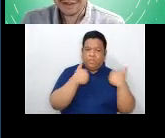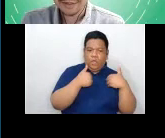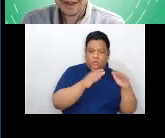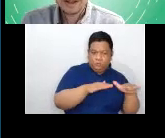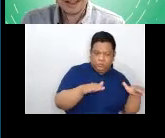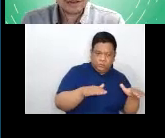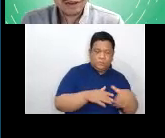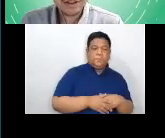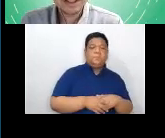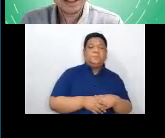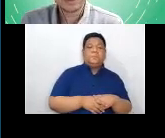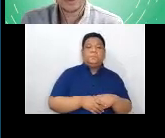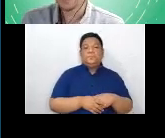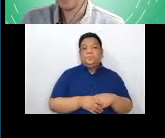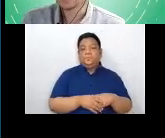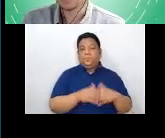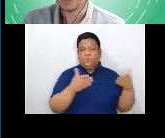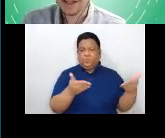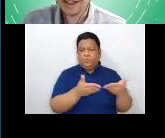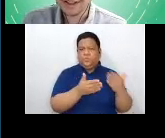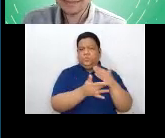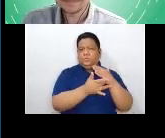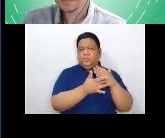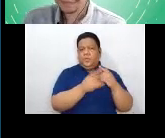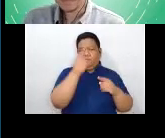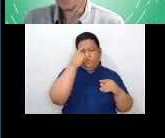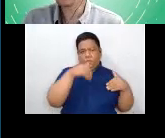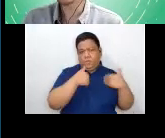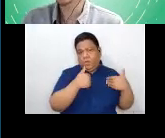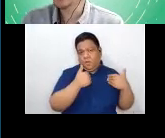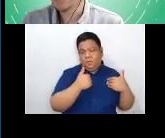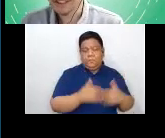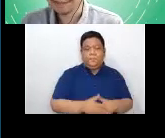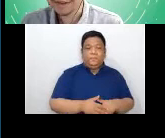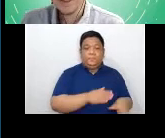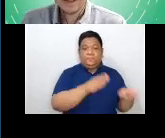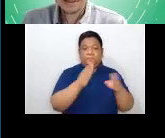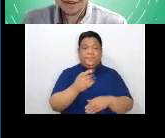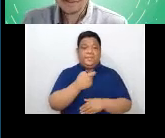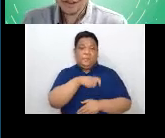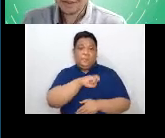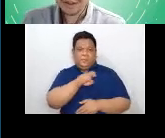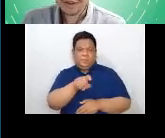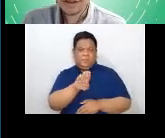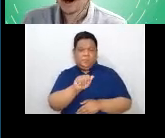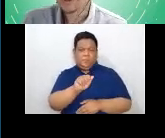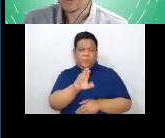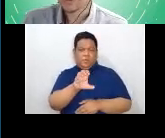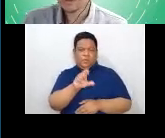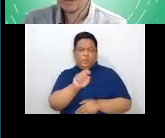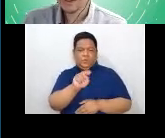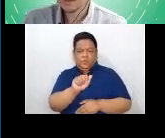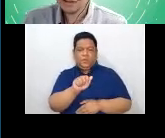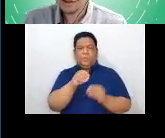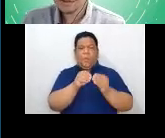children, introducing digital technology to a younger age. In Barcelona, for example, this one works more with